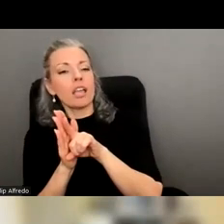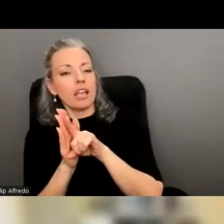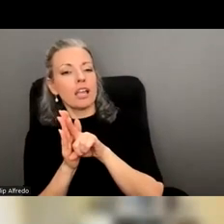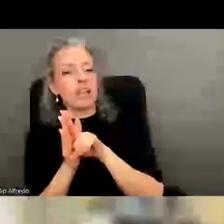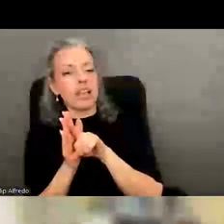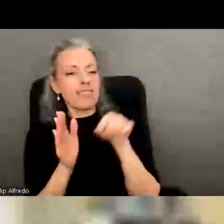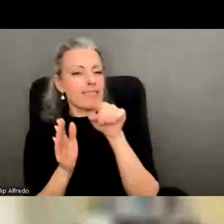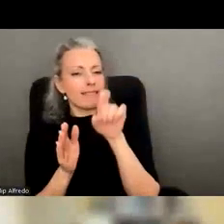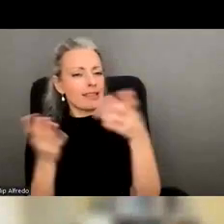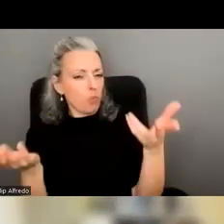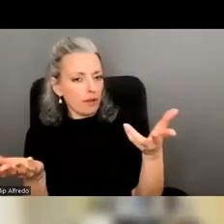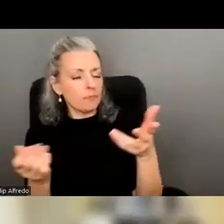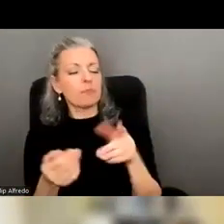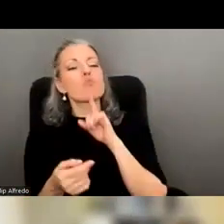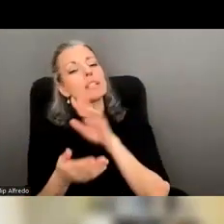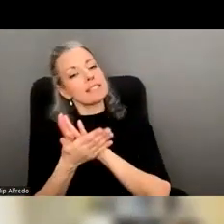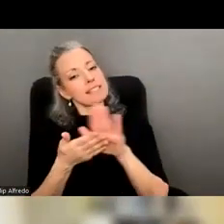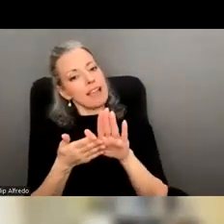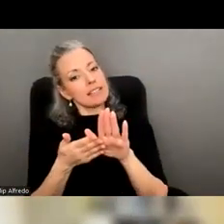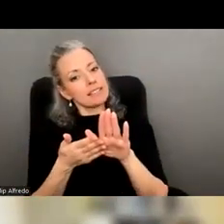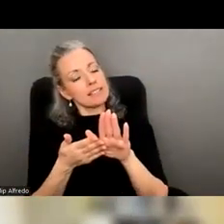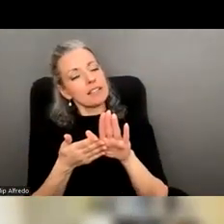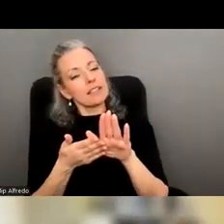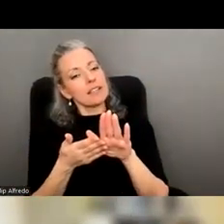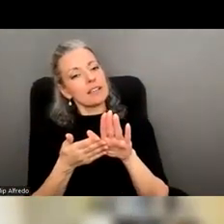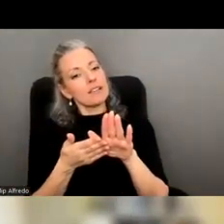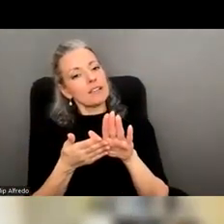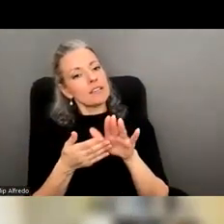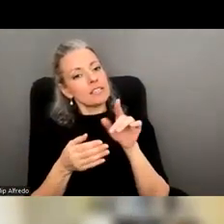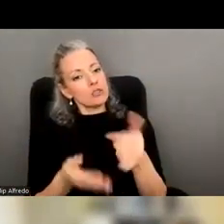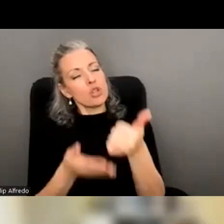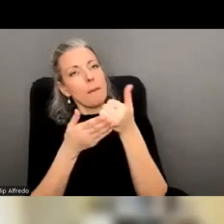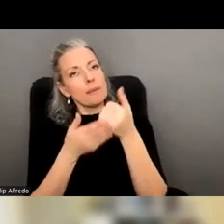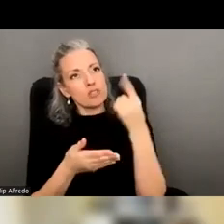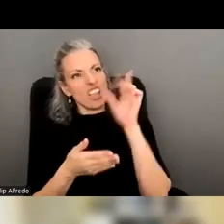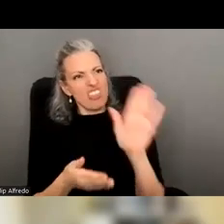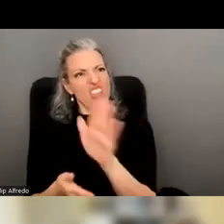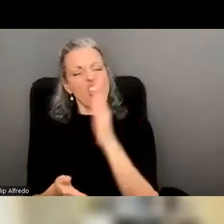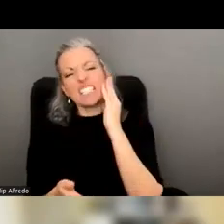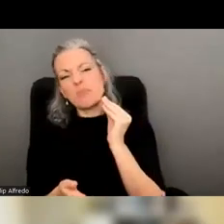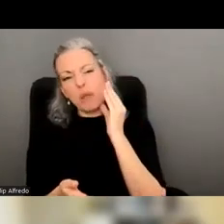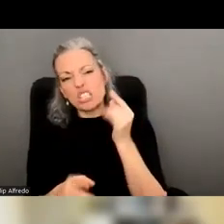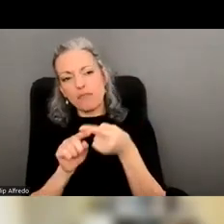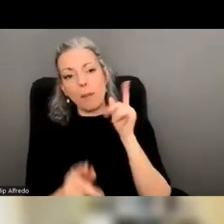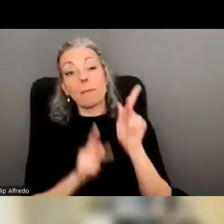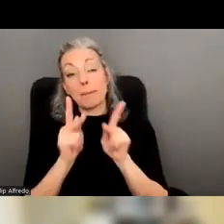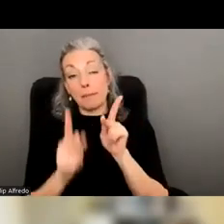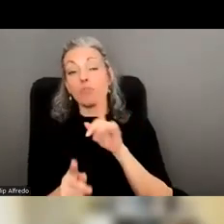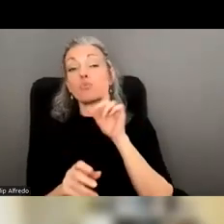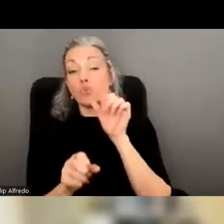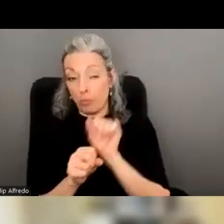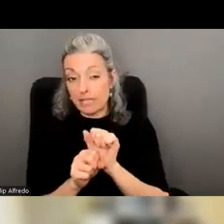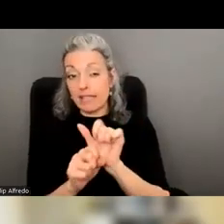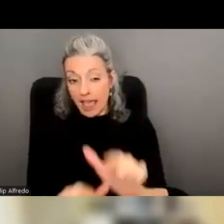this, I think this also is nice dovetail off of the previous presentation of sort of getting the lived experiences from people who are actually,